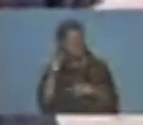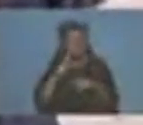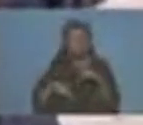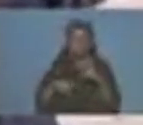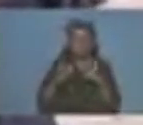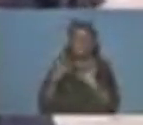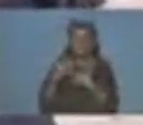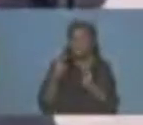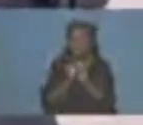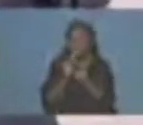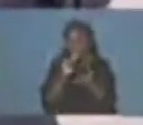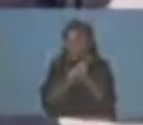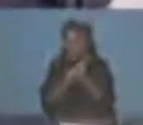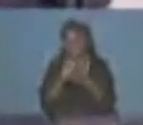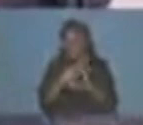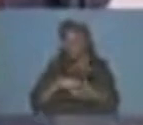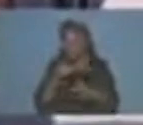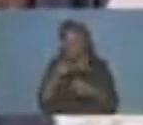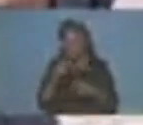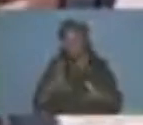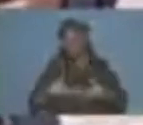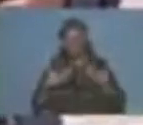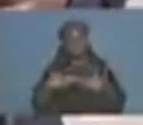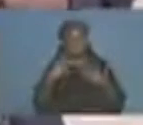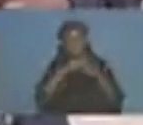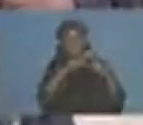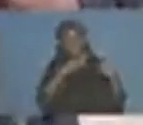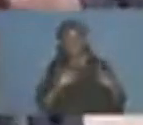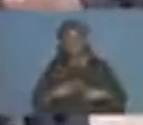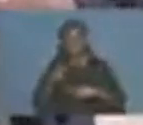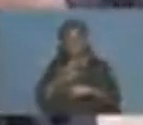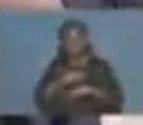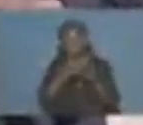to wish you a happy Valentine's Day, and we just want to ask you a